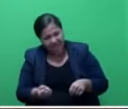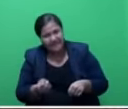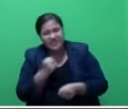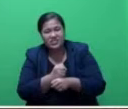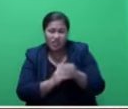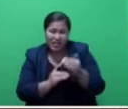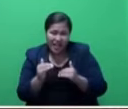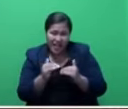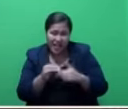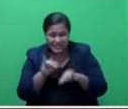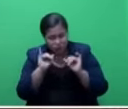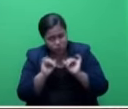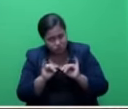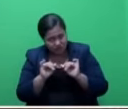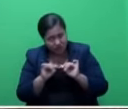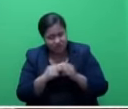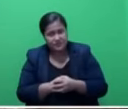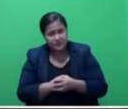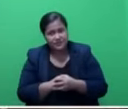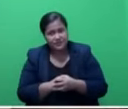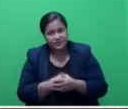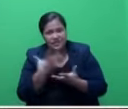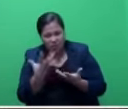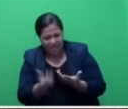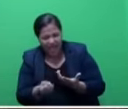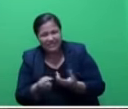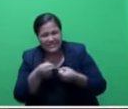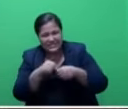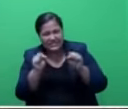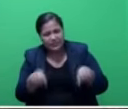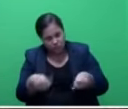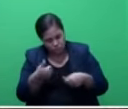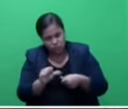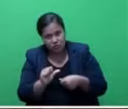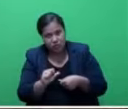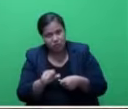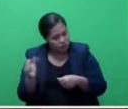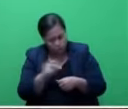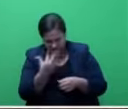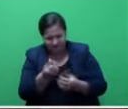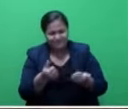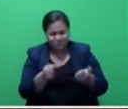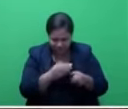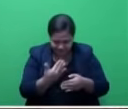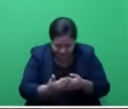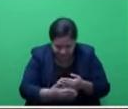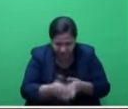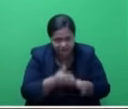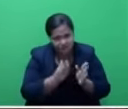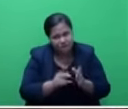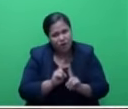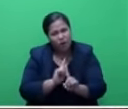issues, that will have a dual system. We need to have a consistency. You either have